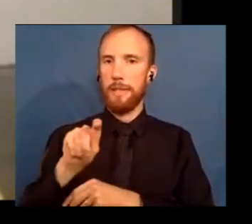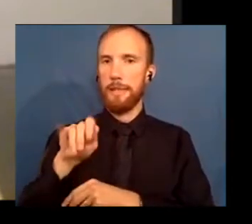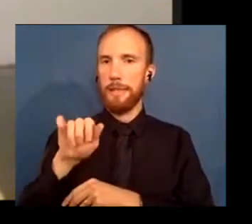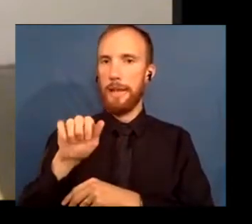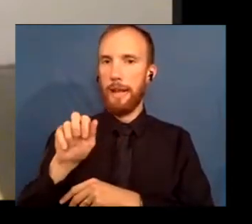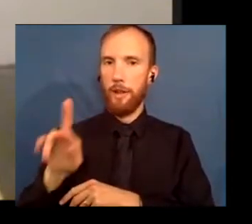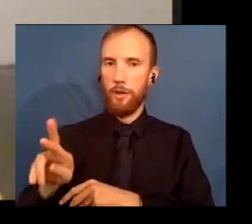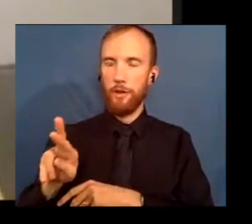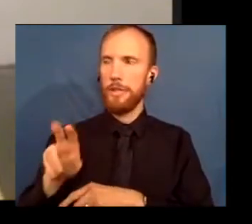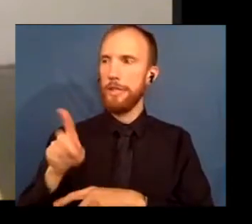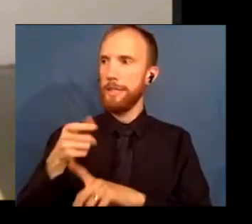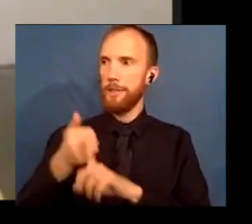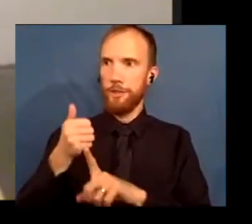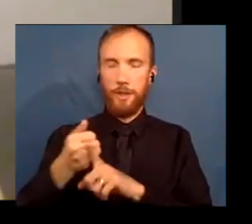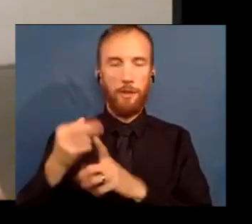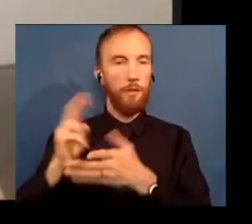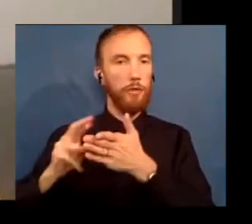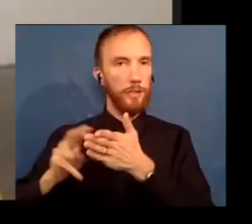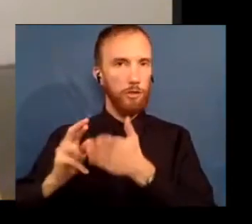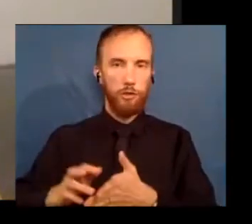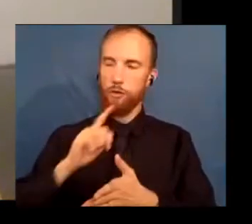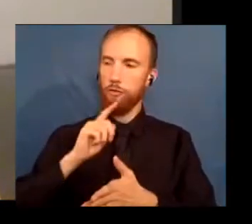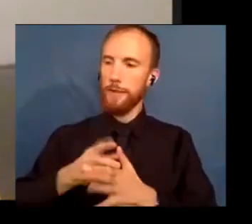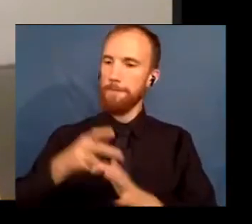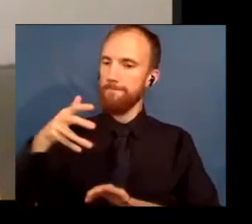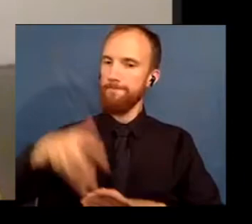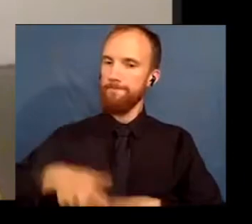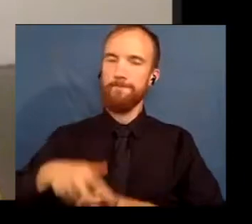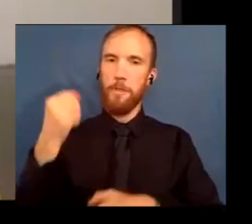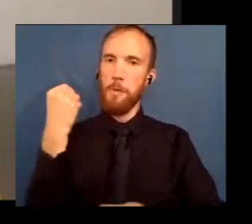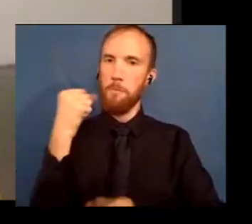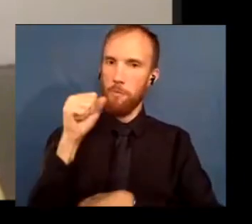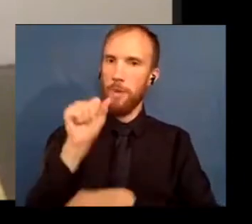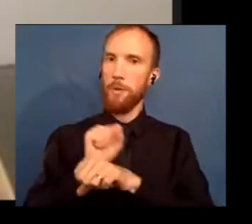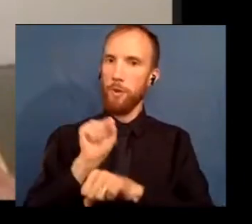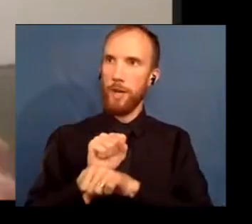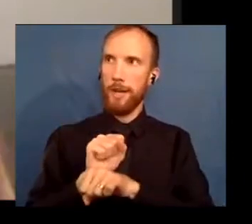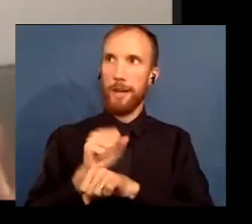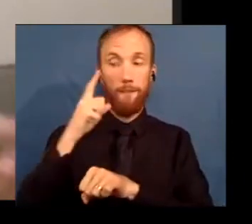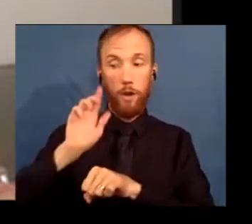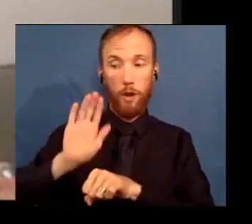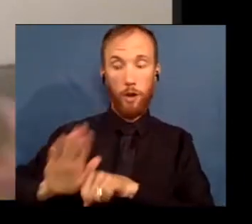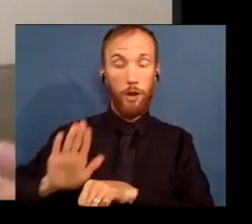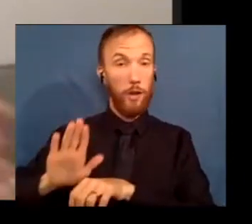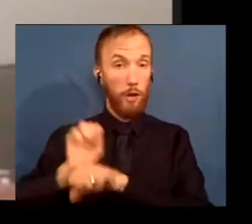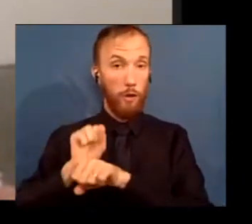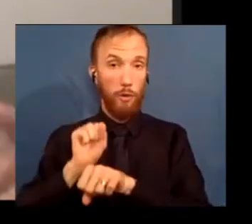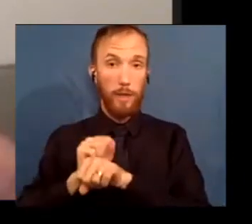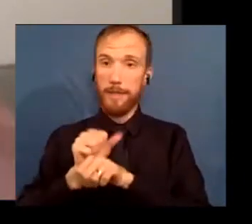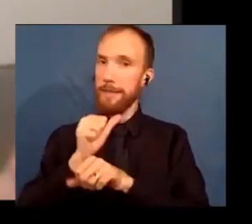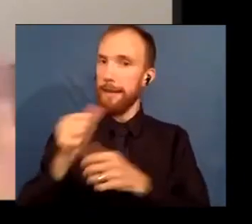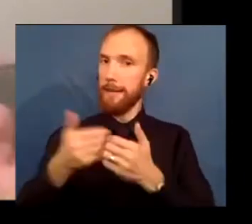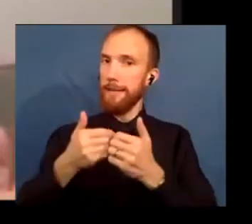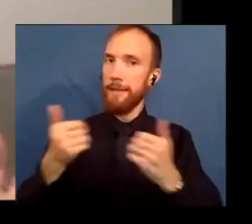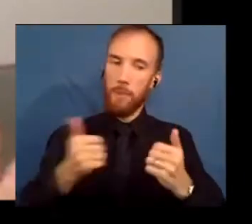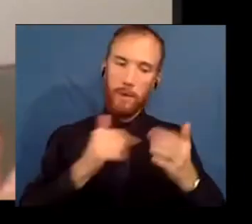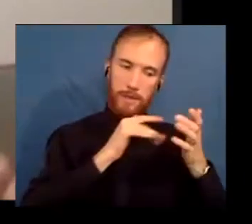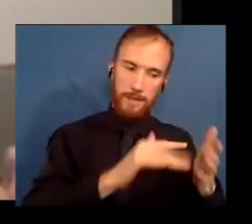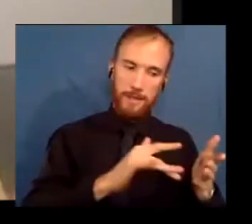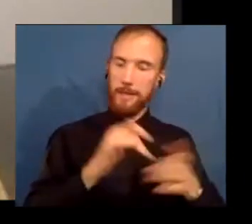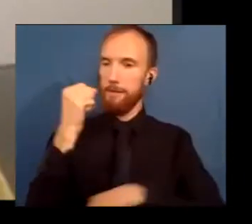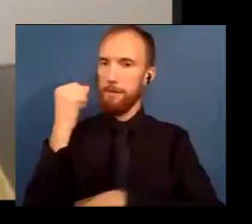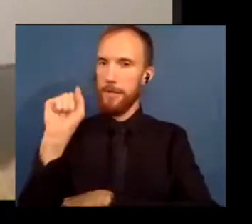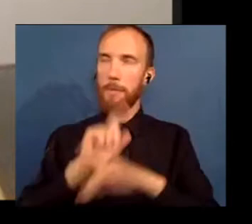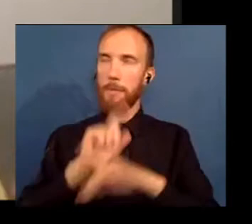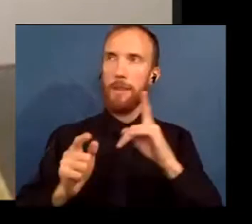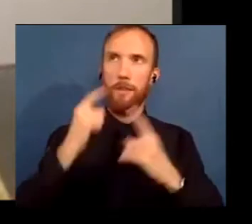very deeply involved in movement work, and that those things are not separate for her, but still question this thing about scholar activists,